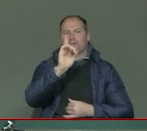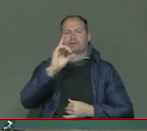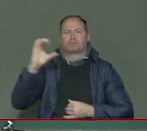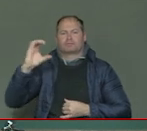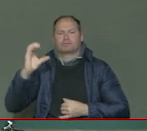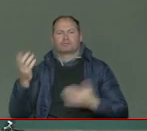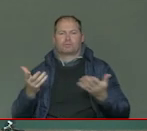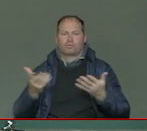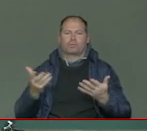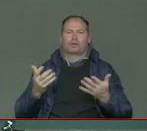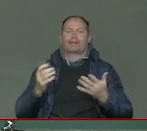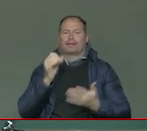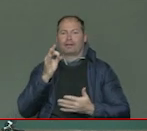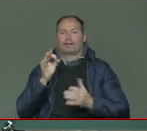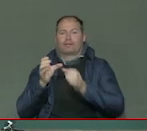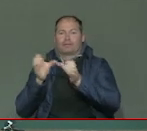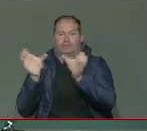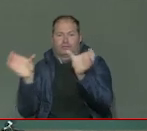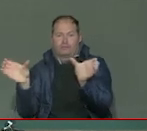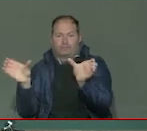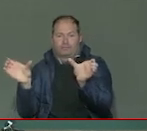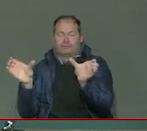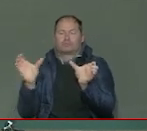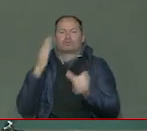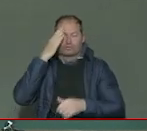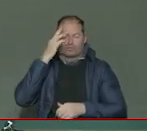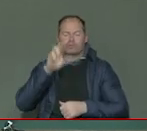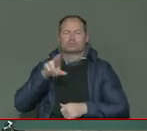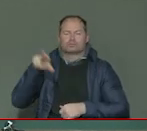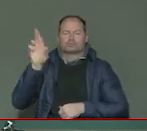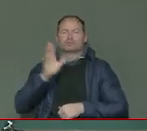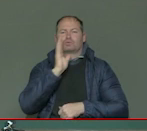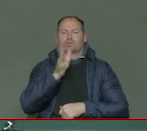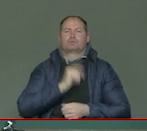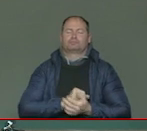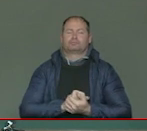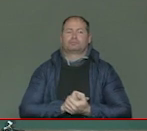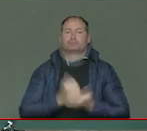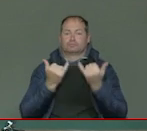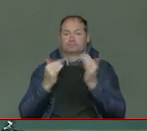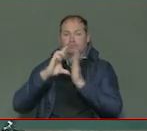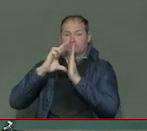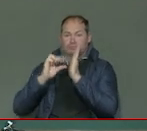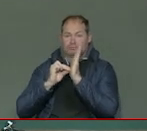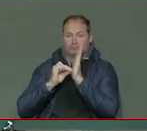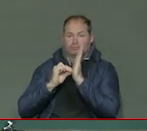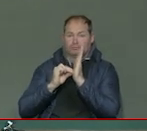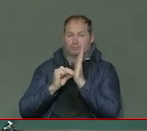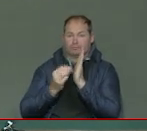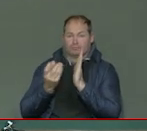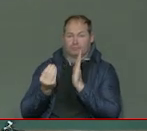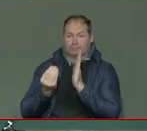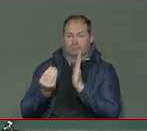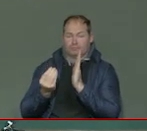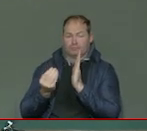All right, everybody understands that. That's very important. Now they give us a note. I